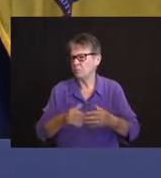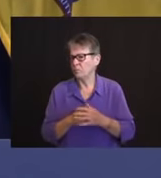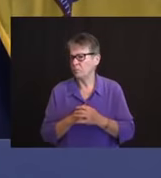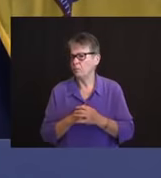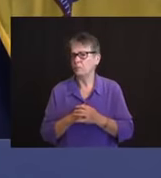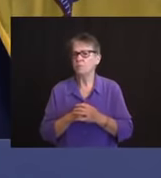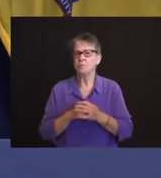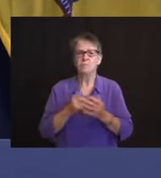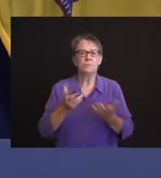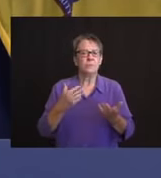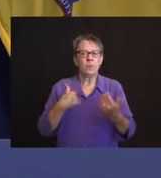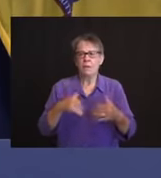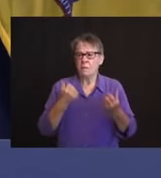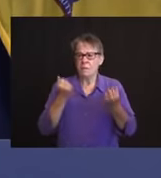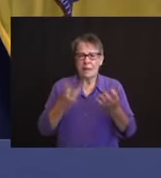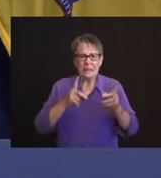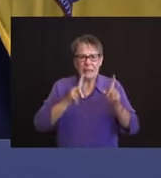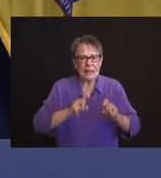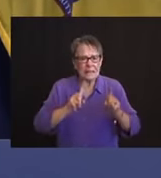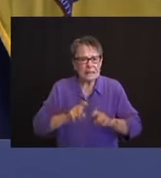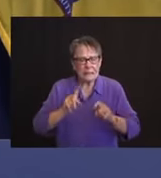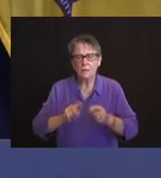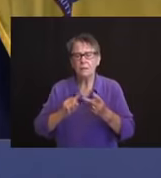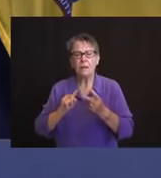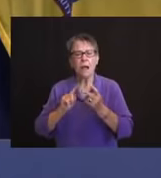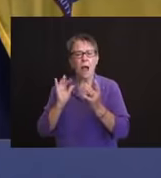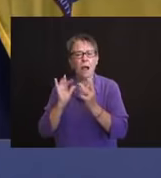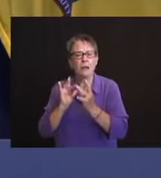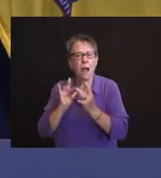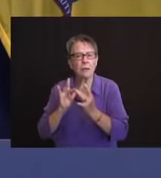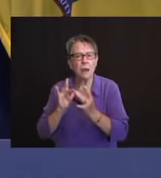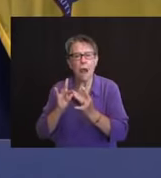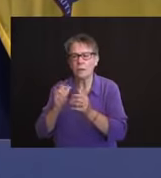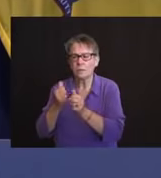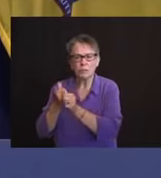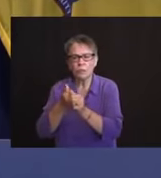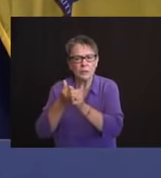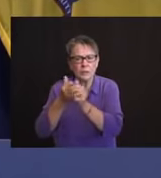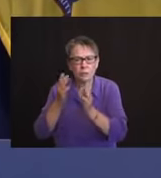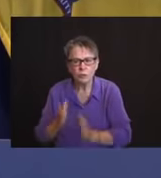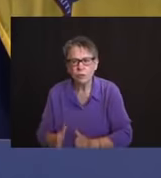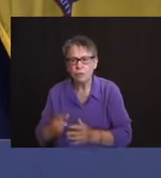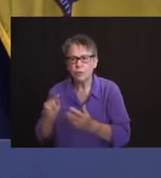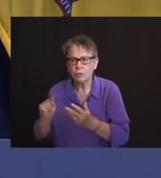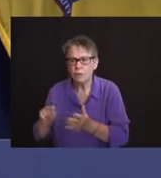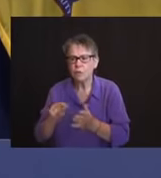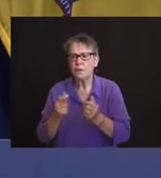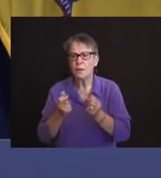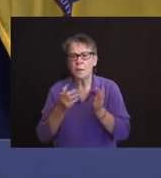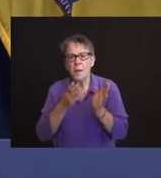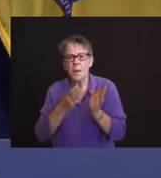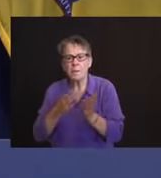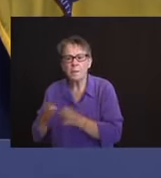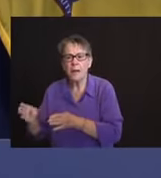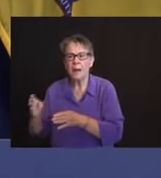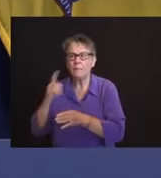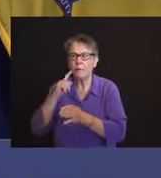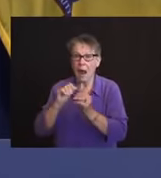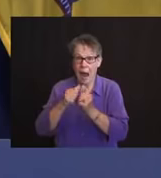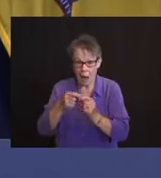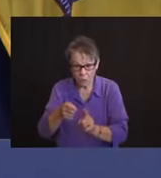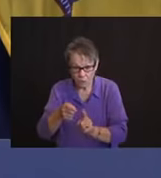minute, plans for isolation, we've got that in place. If it does flare up, Judy and team have a plan to surround it. Judy, do you want to